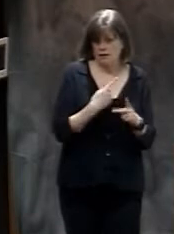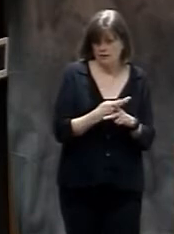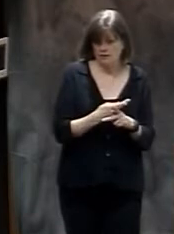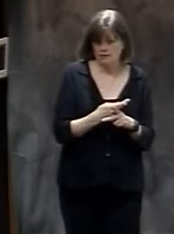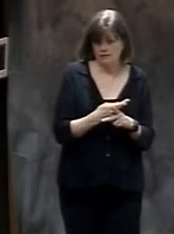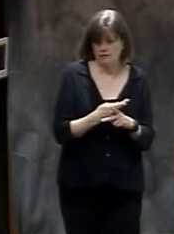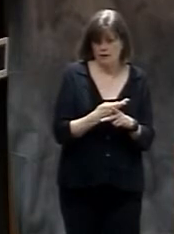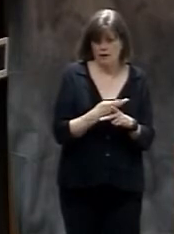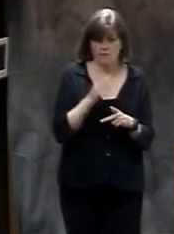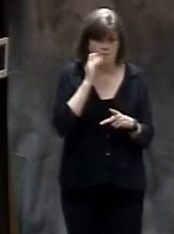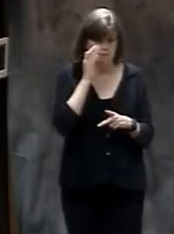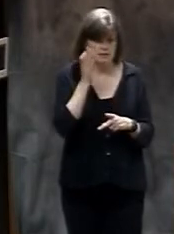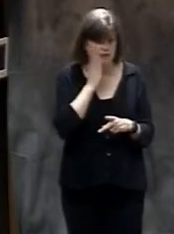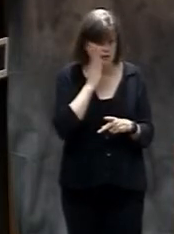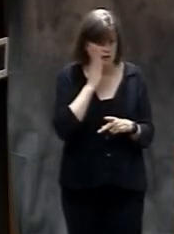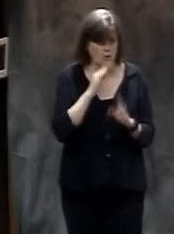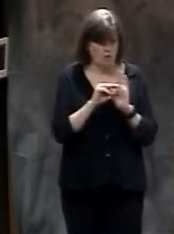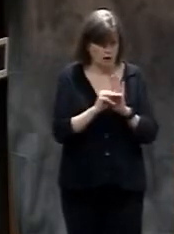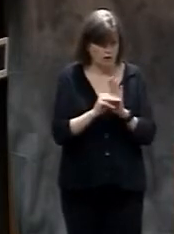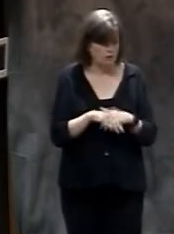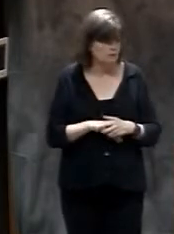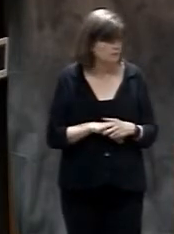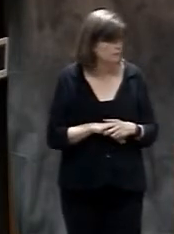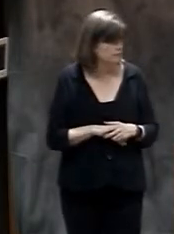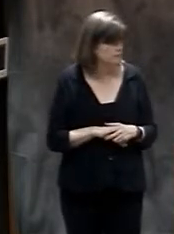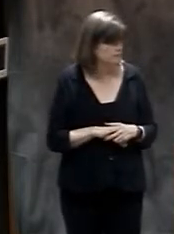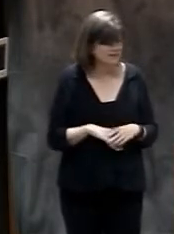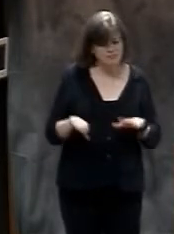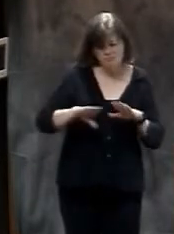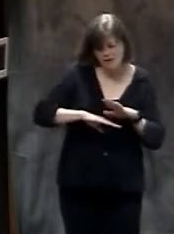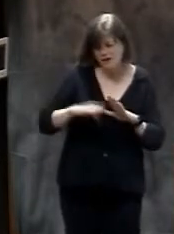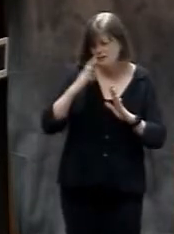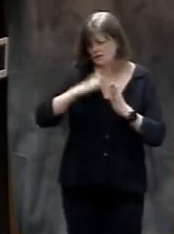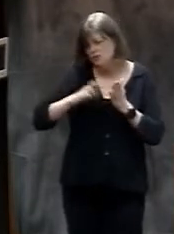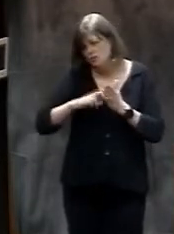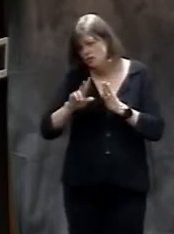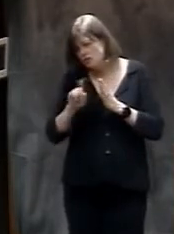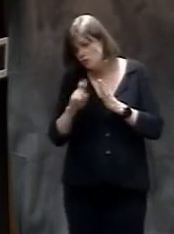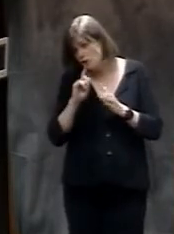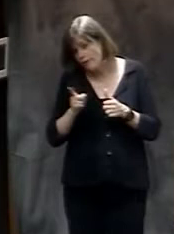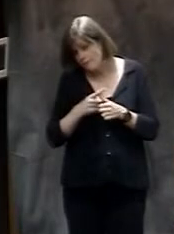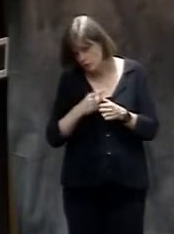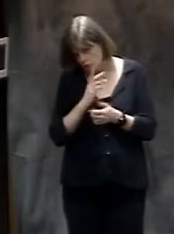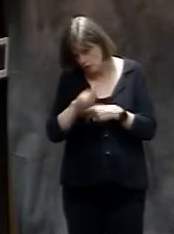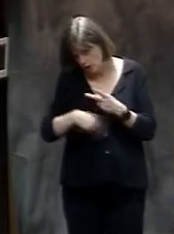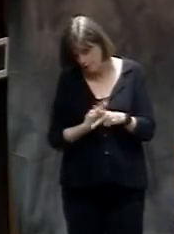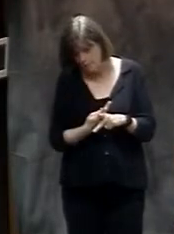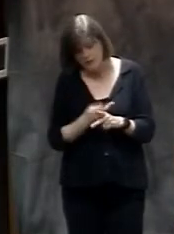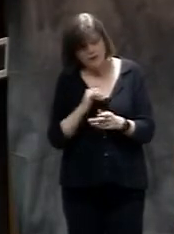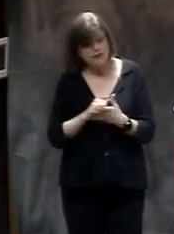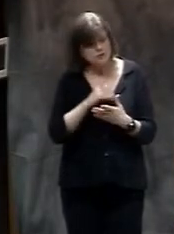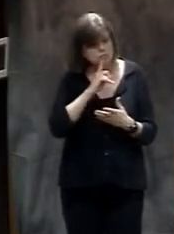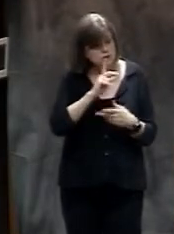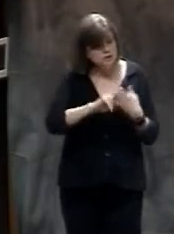with mosquito models. Basic research questions are the first type, and those are really trying to understand